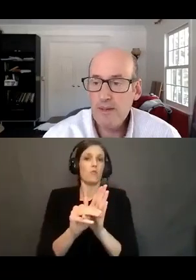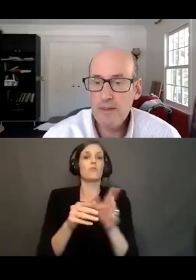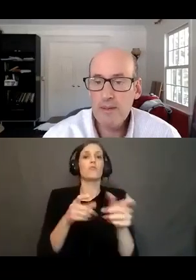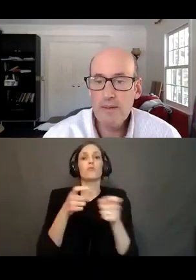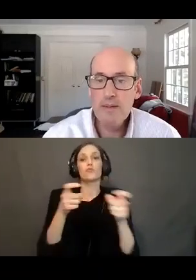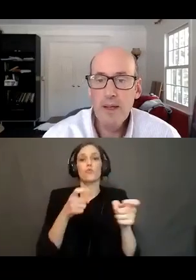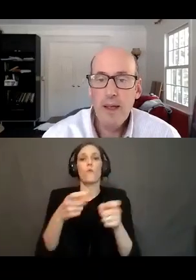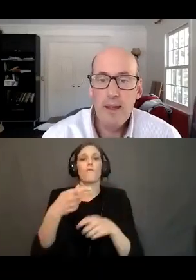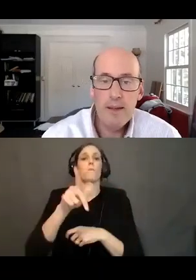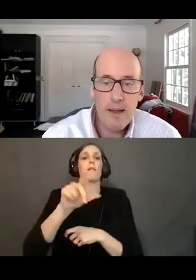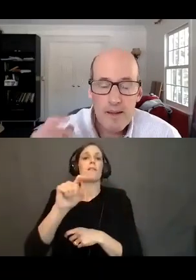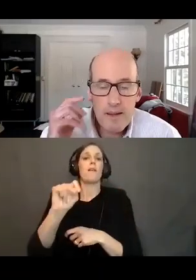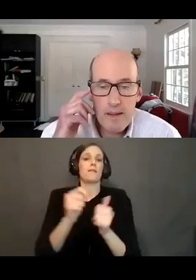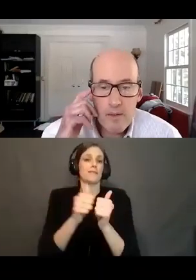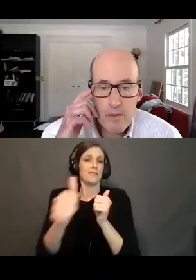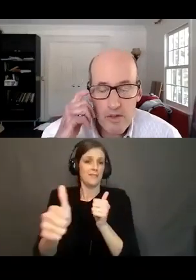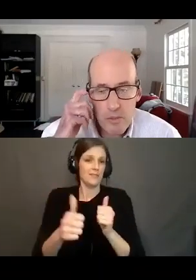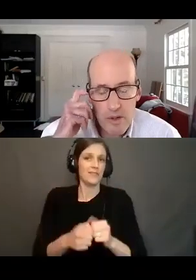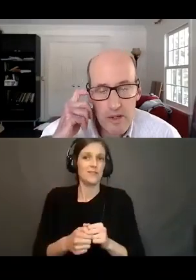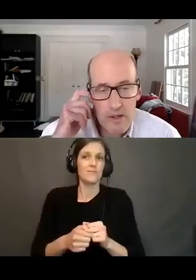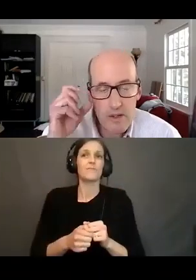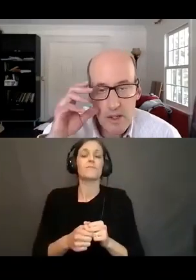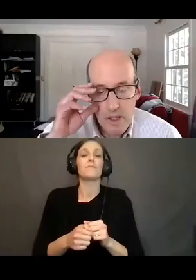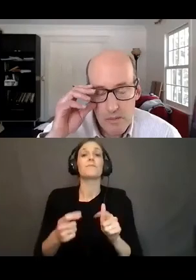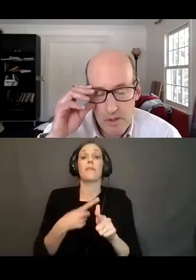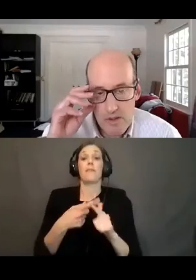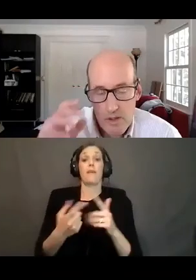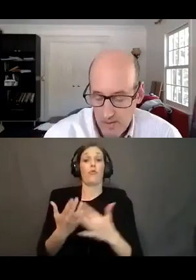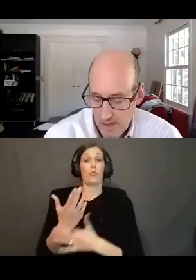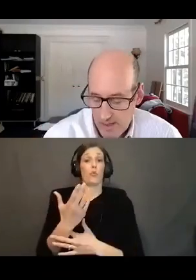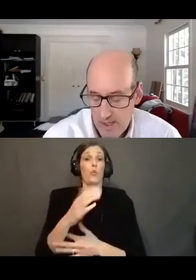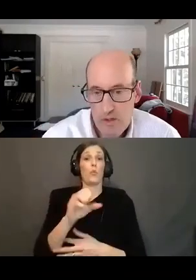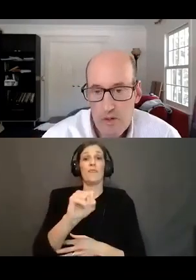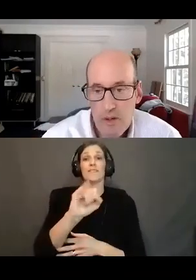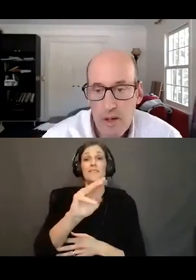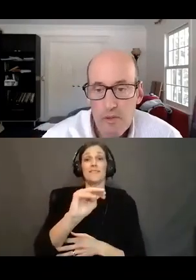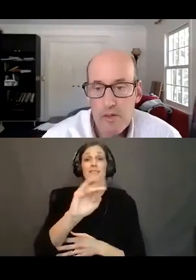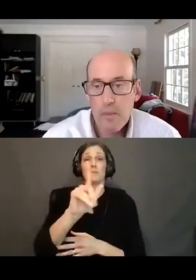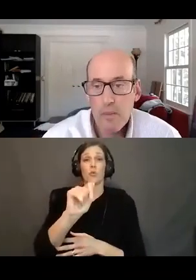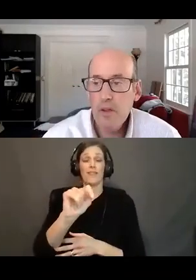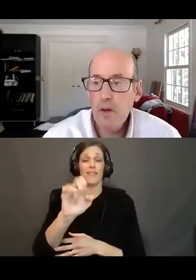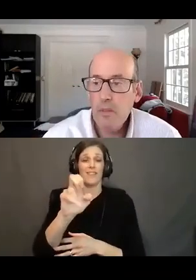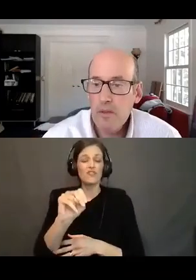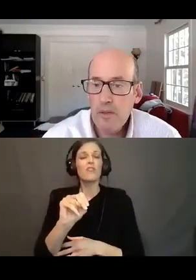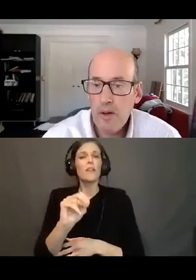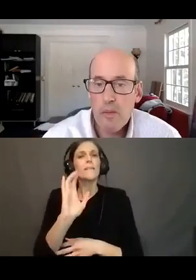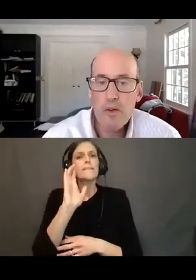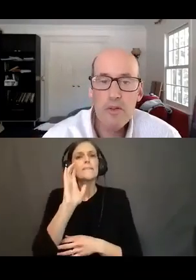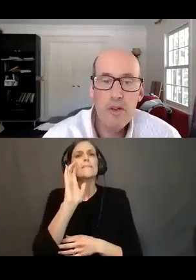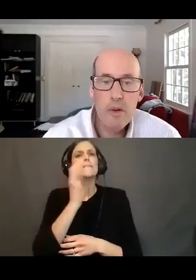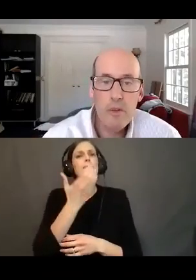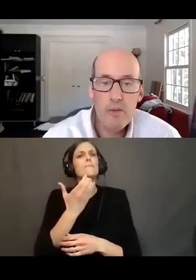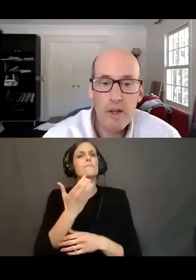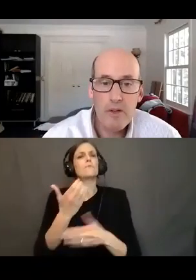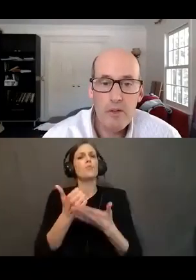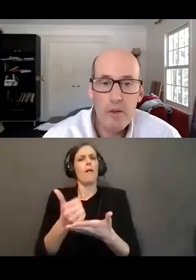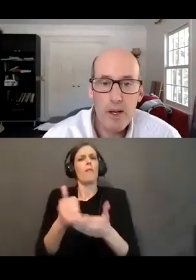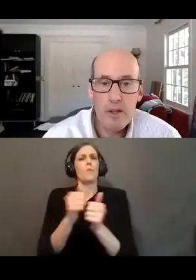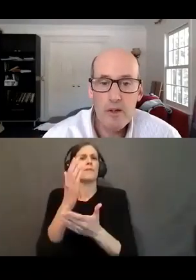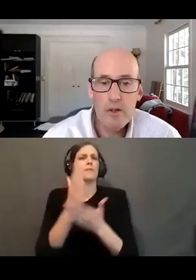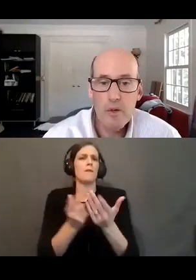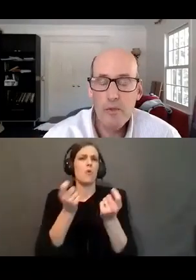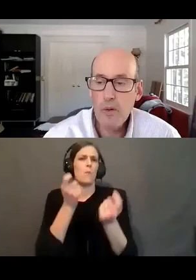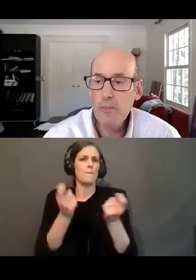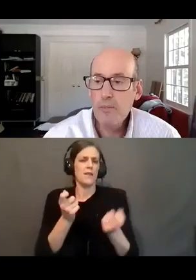plotted distances, and that through simulation, we can show that that seems to account for some of the omitted variables that we would have liked to have